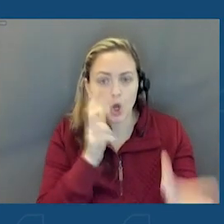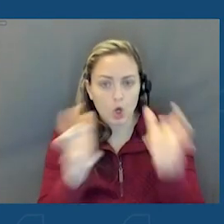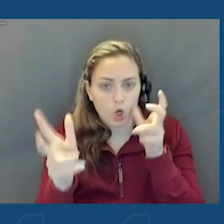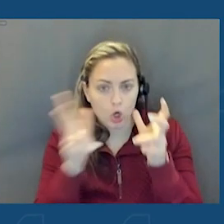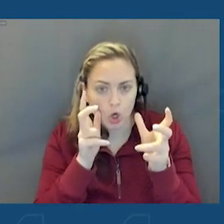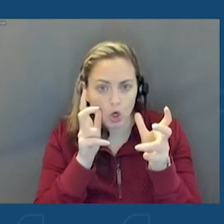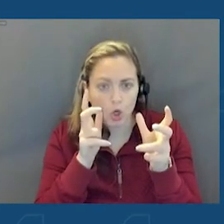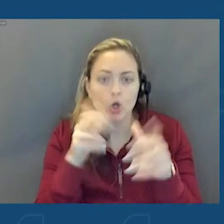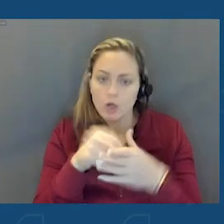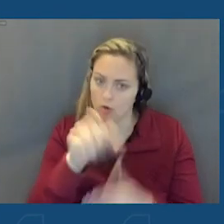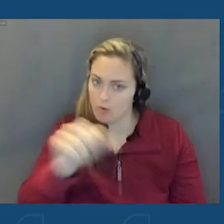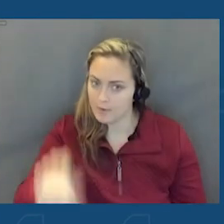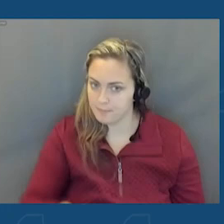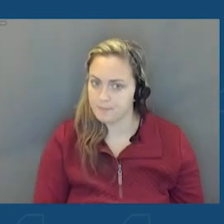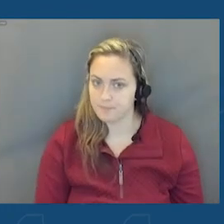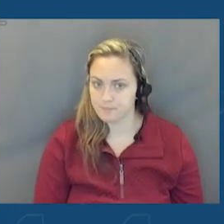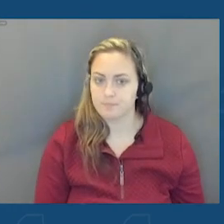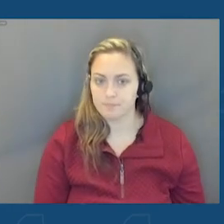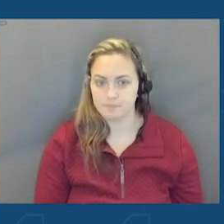Albany.